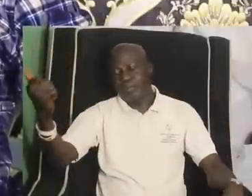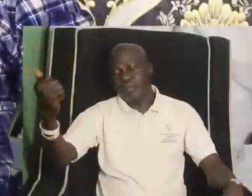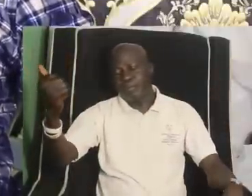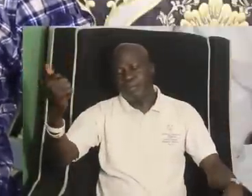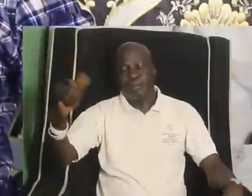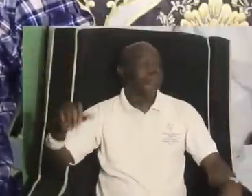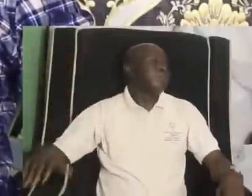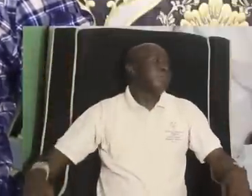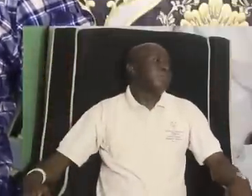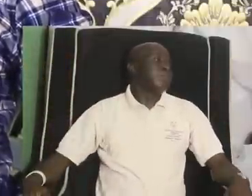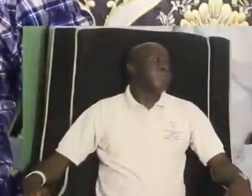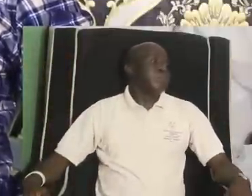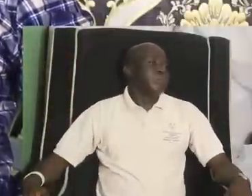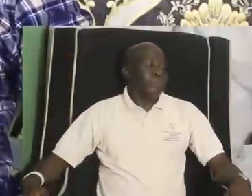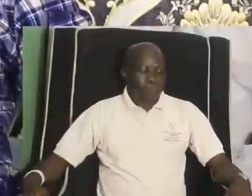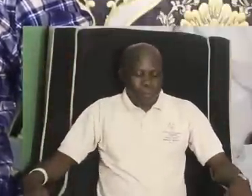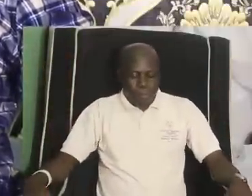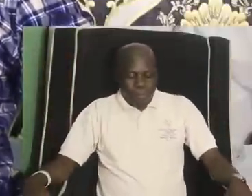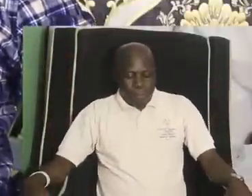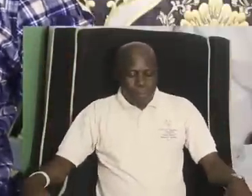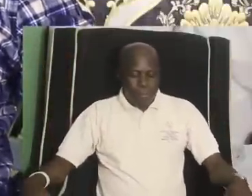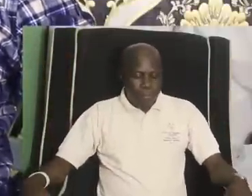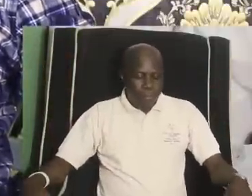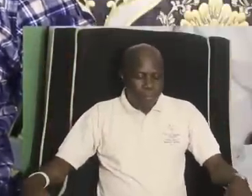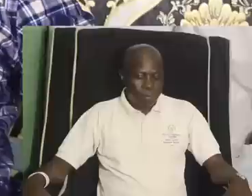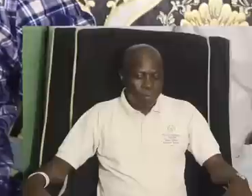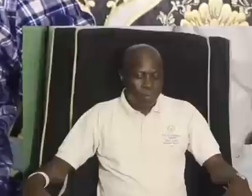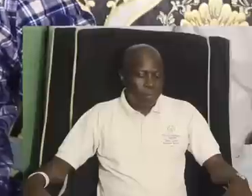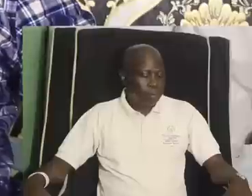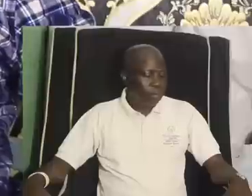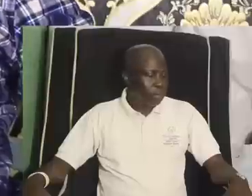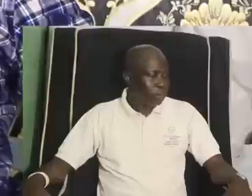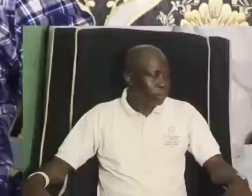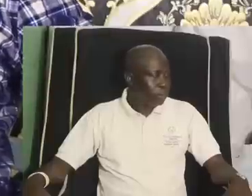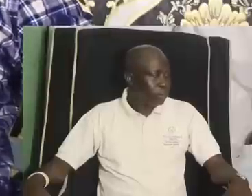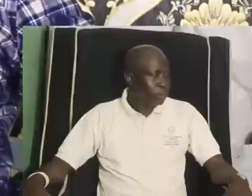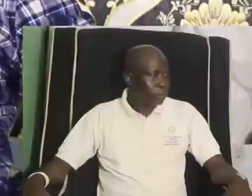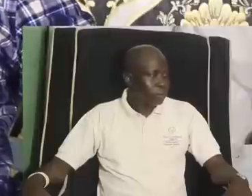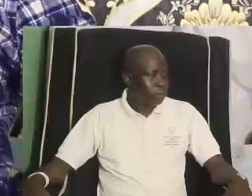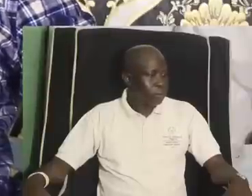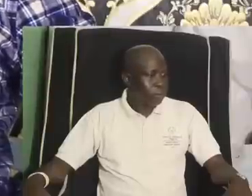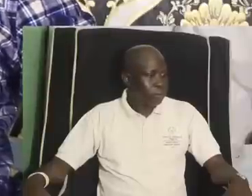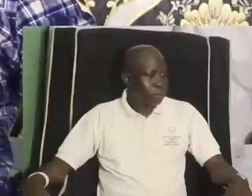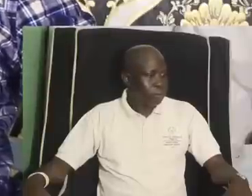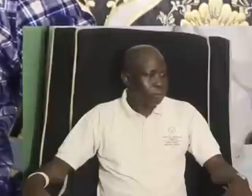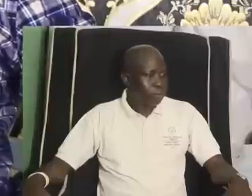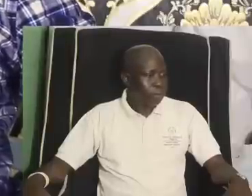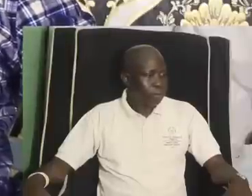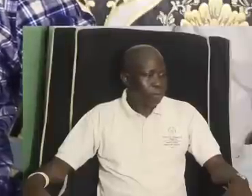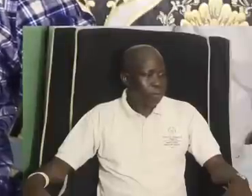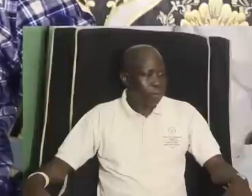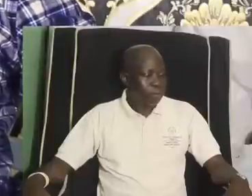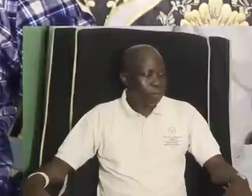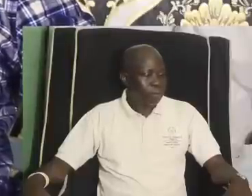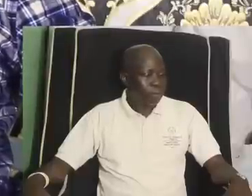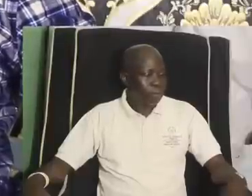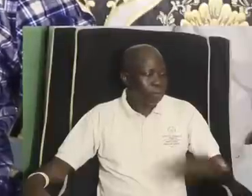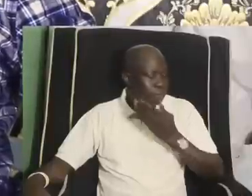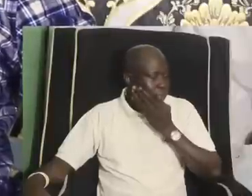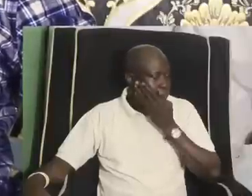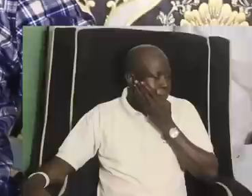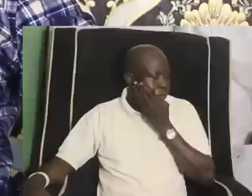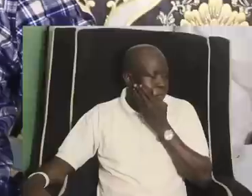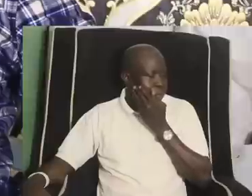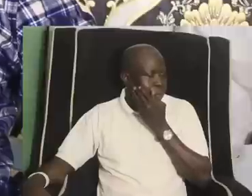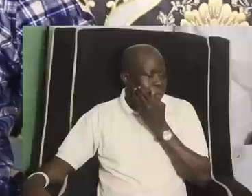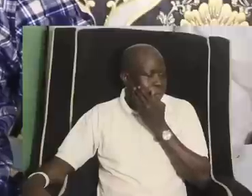Brojide, apostle. Banka la tu se kube o. Yes, arabirin lori kire ni oju alaye. Oni aja kan wa ba onbi to nsun si. O ko gboran ara